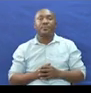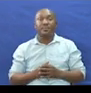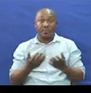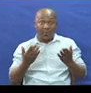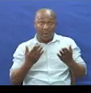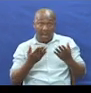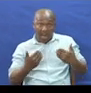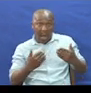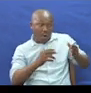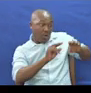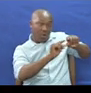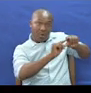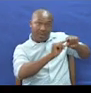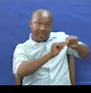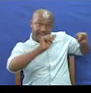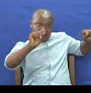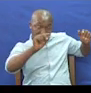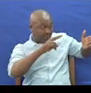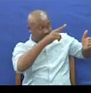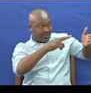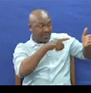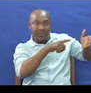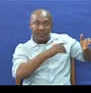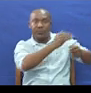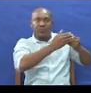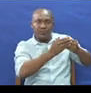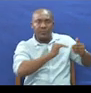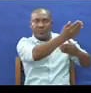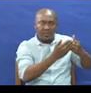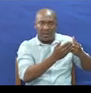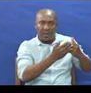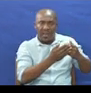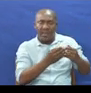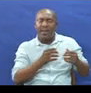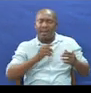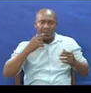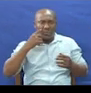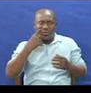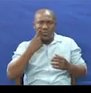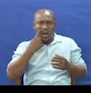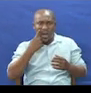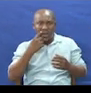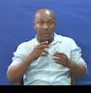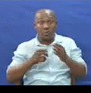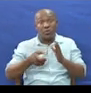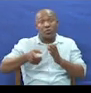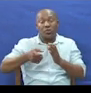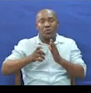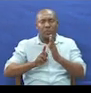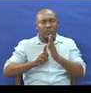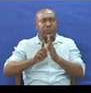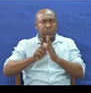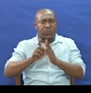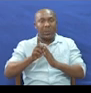Now read the sentence several times. As you read, try to increase your reading speed.